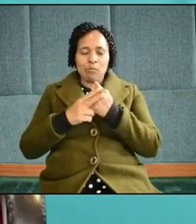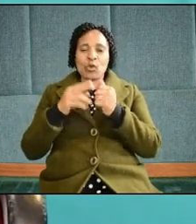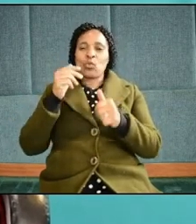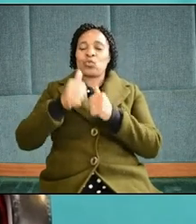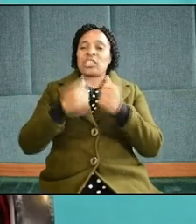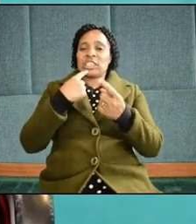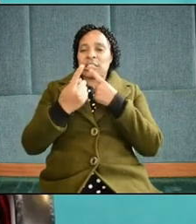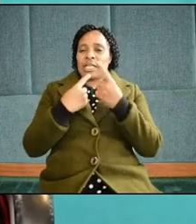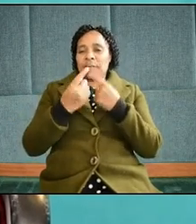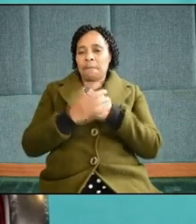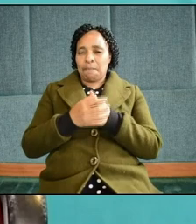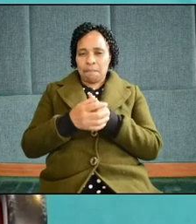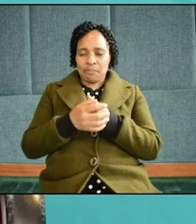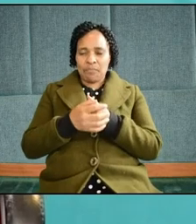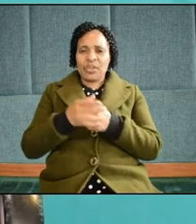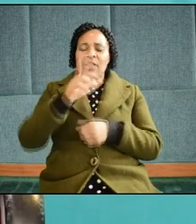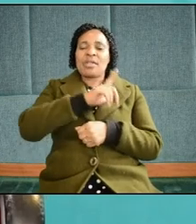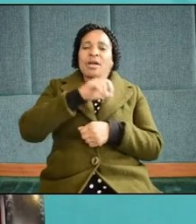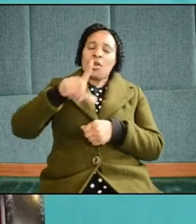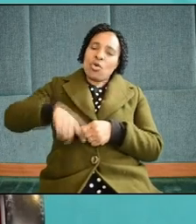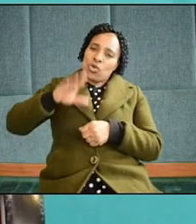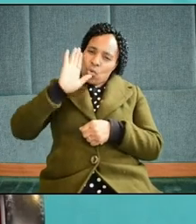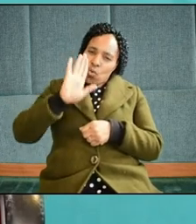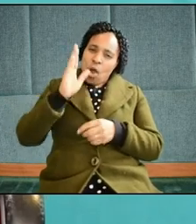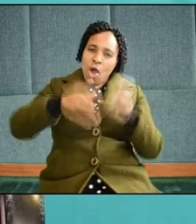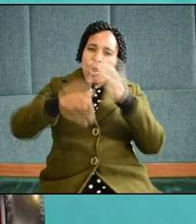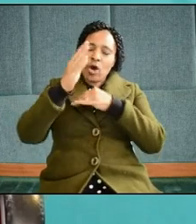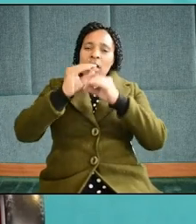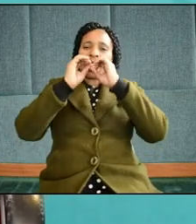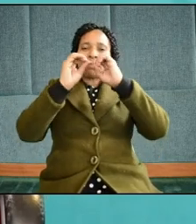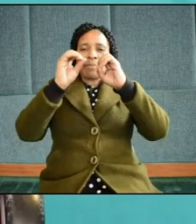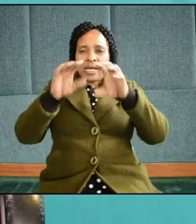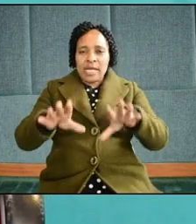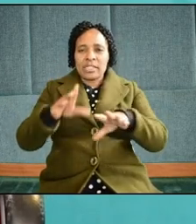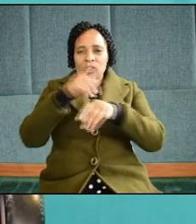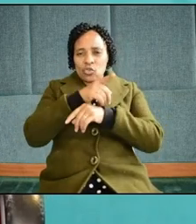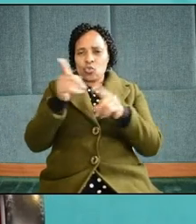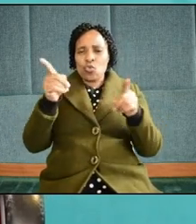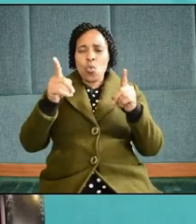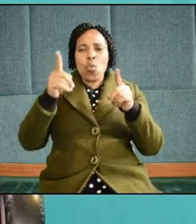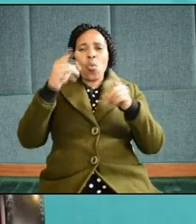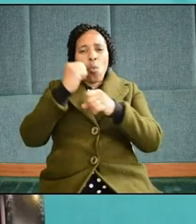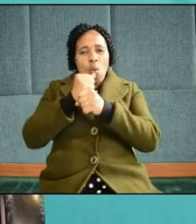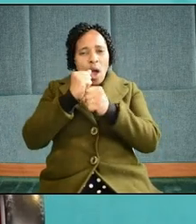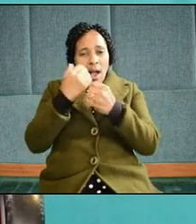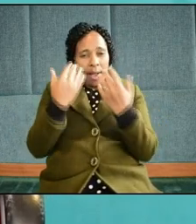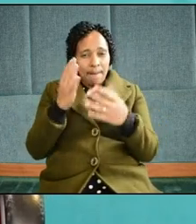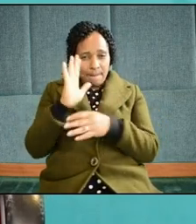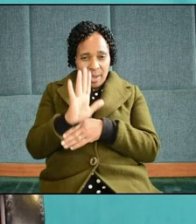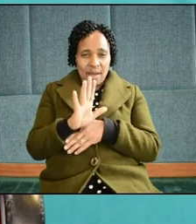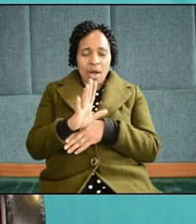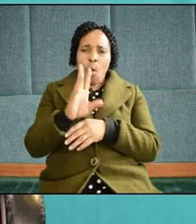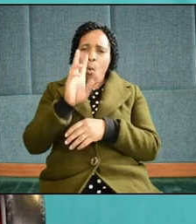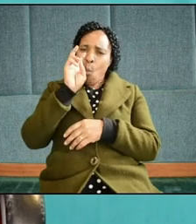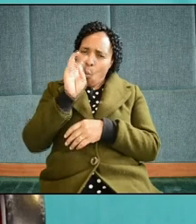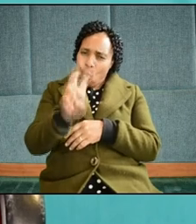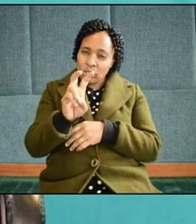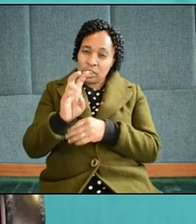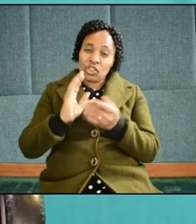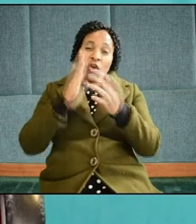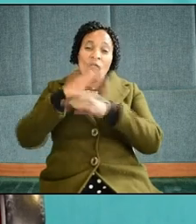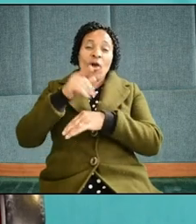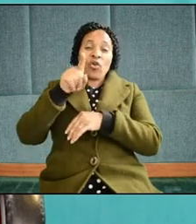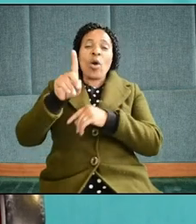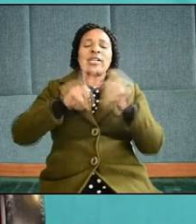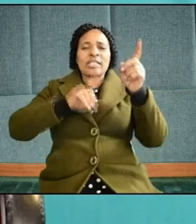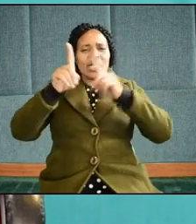Which says, "The Lord your God has blessed you in all the work of your hands. He has watched over your